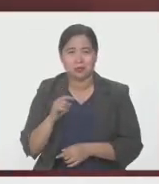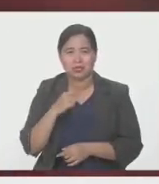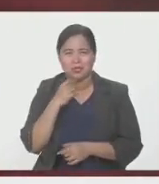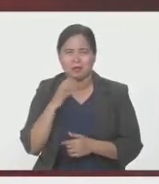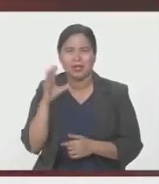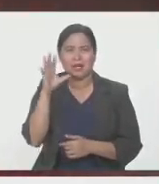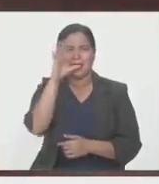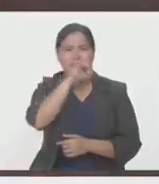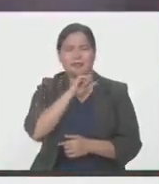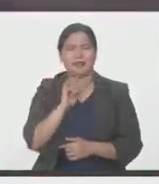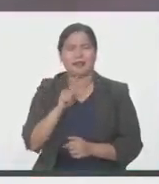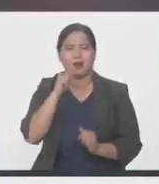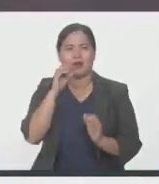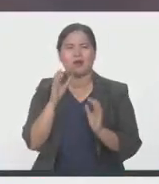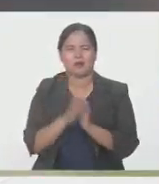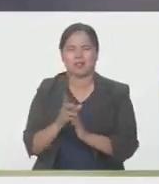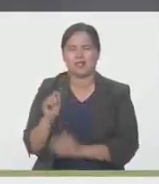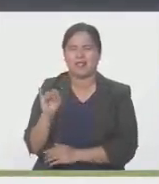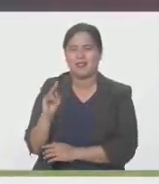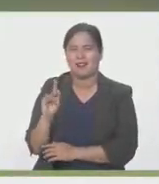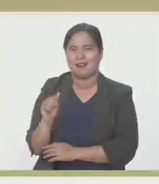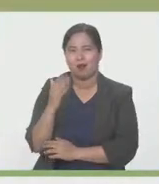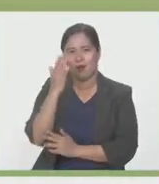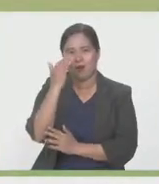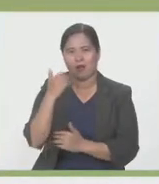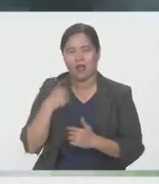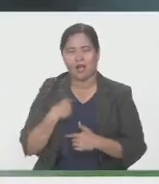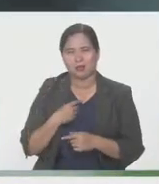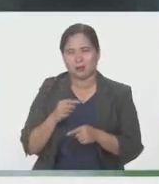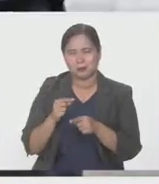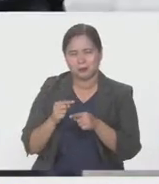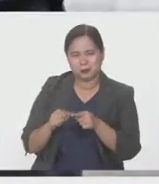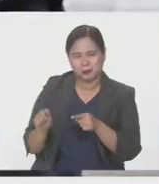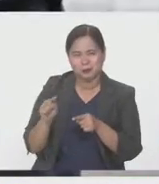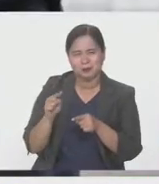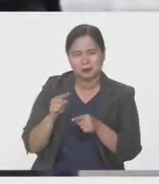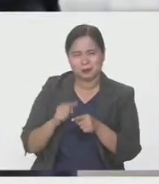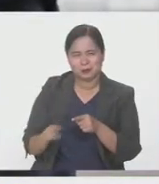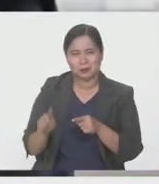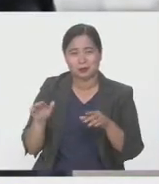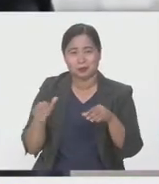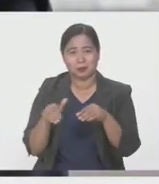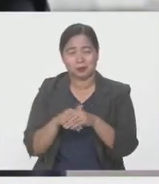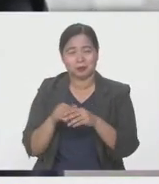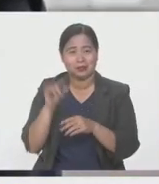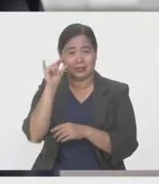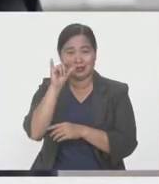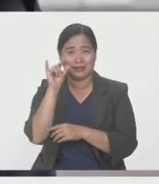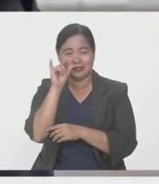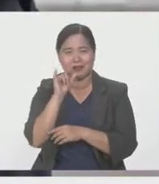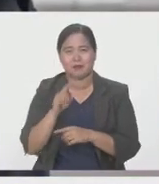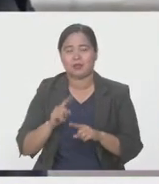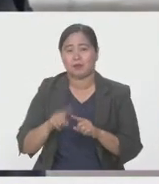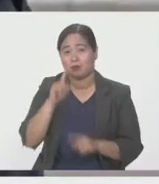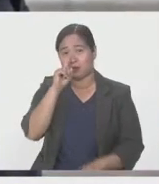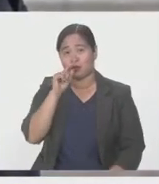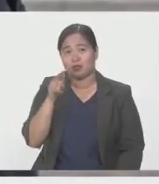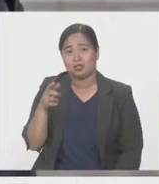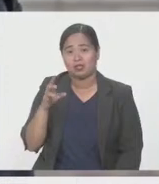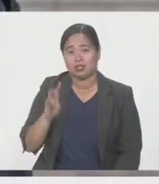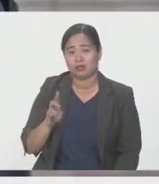guessed Ohtani's wife was Tanaka after he stated little to no details about his marriage on Instagram. The 27-year-old